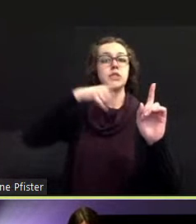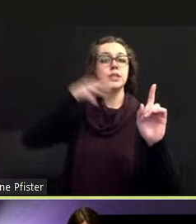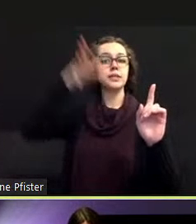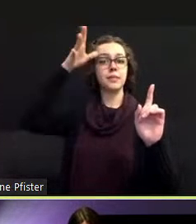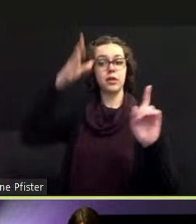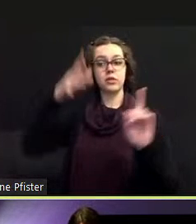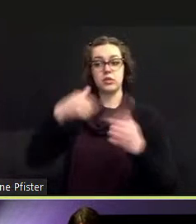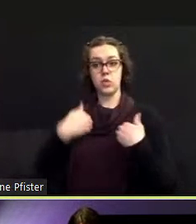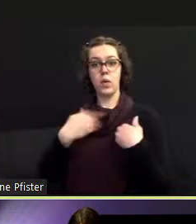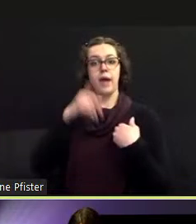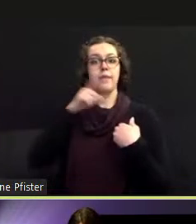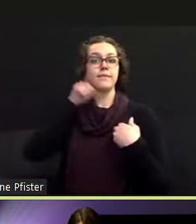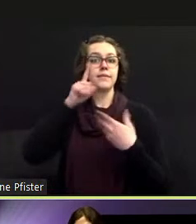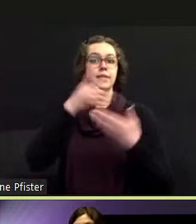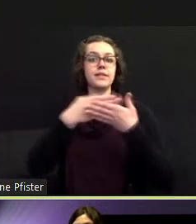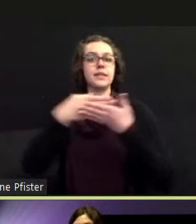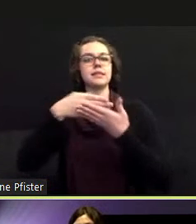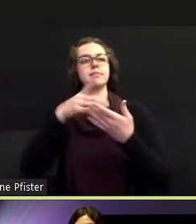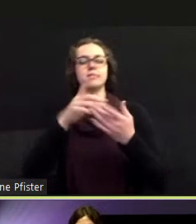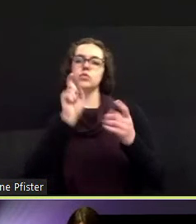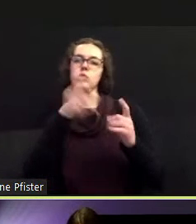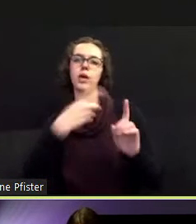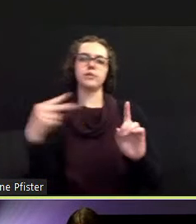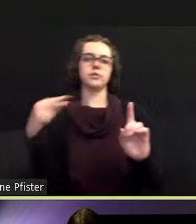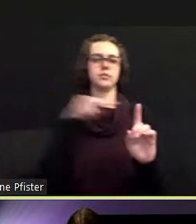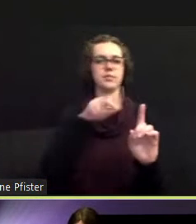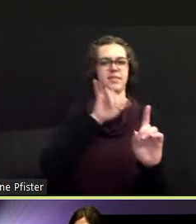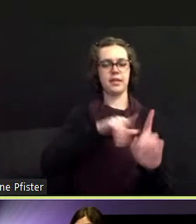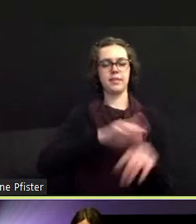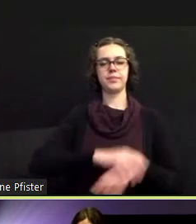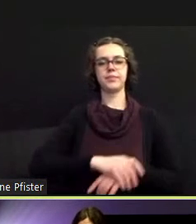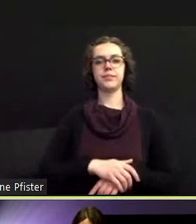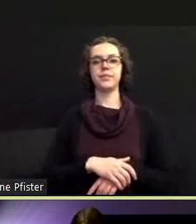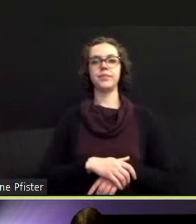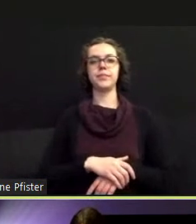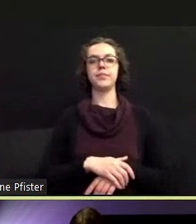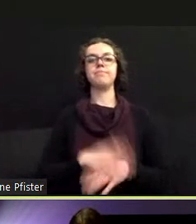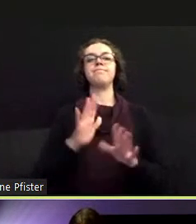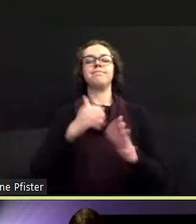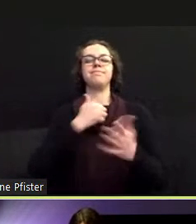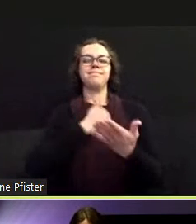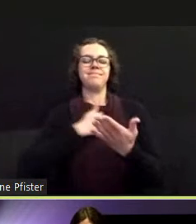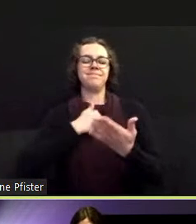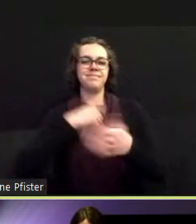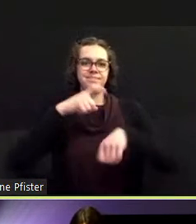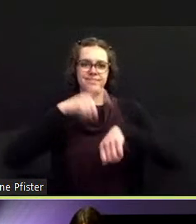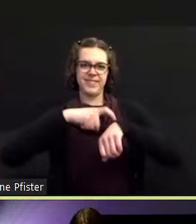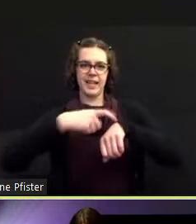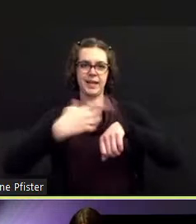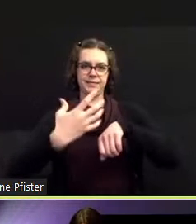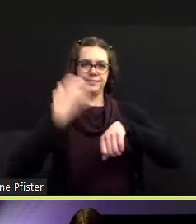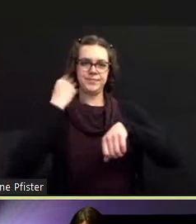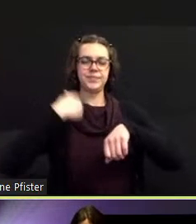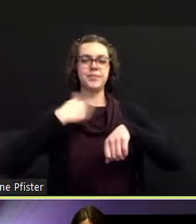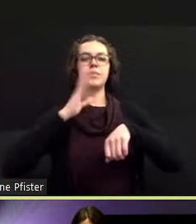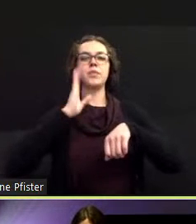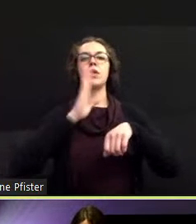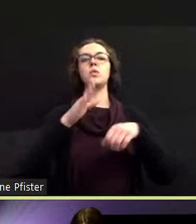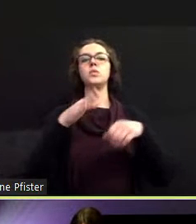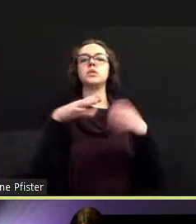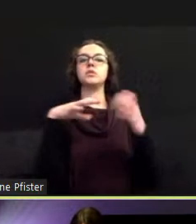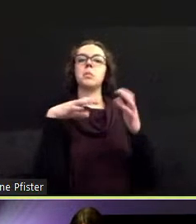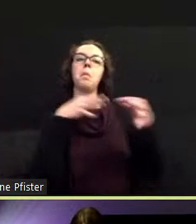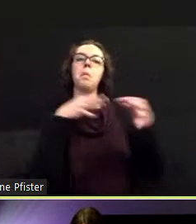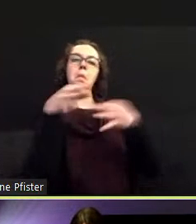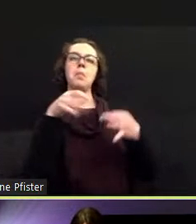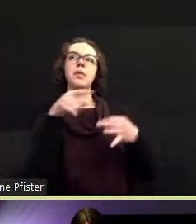So I'm going to return to the orange juice video with which we opened. My apologies, but due to time, I'll just briefly paraphrase rather than read in full